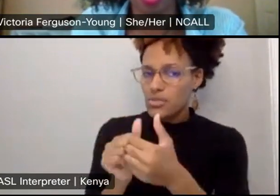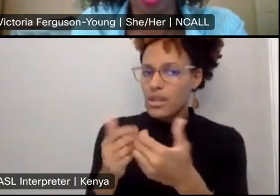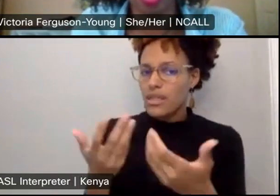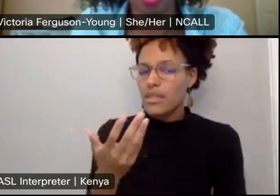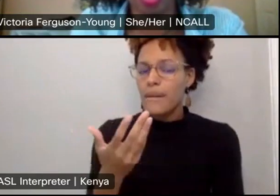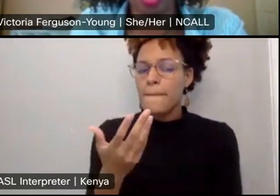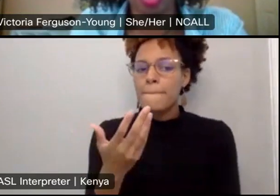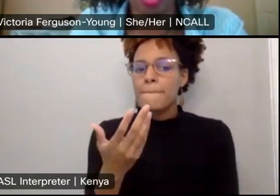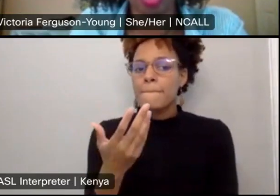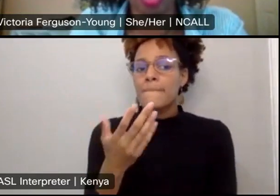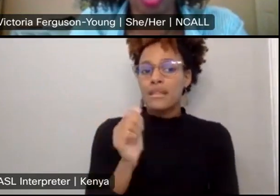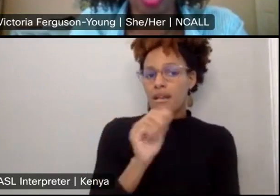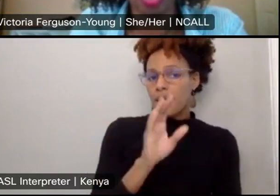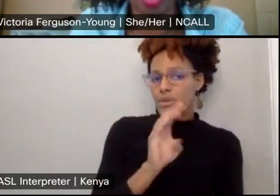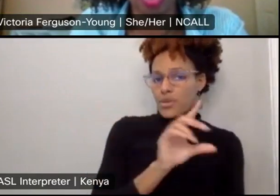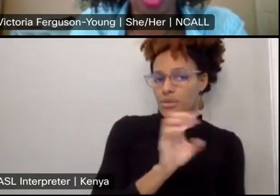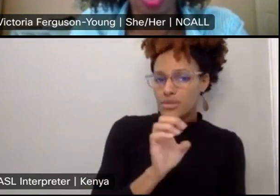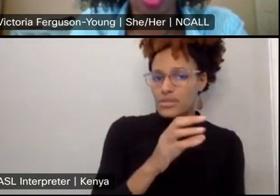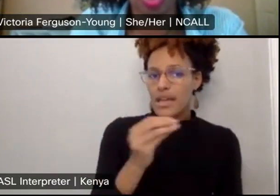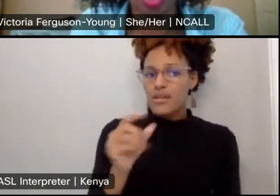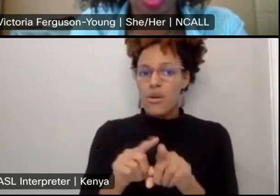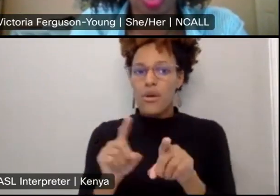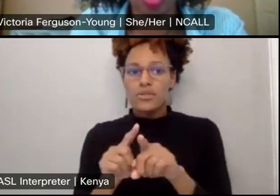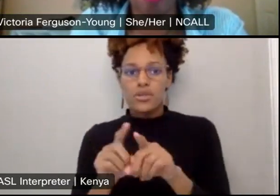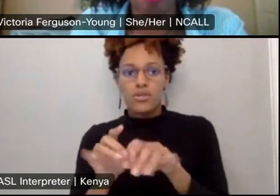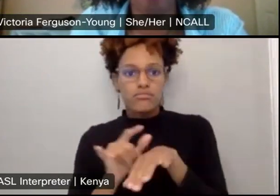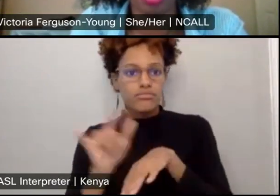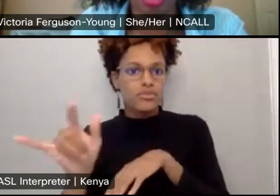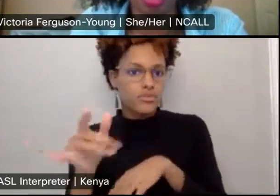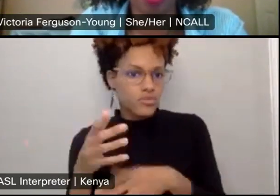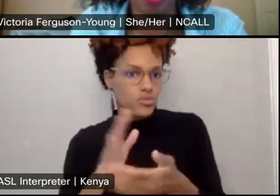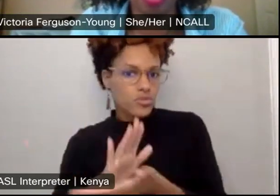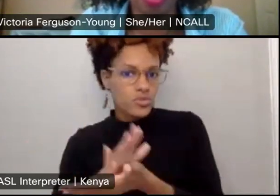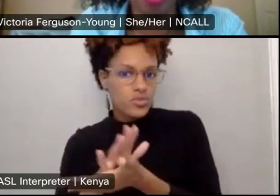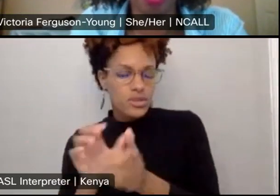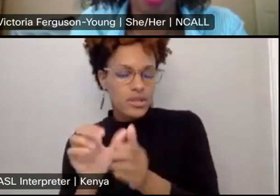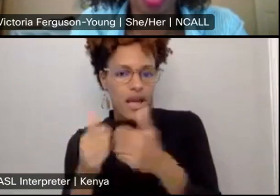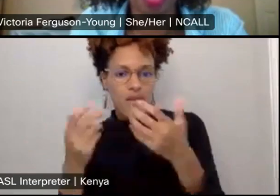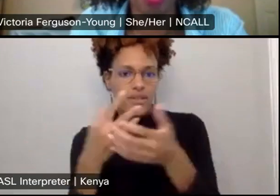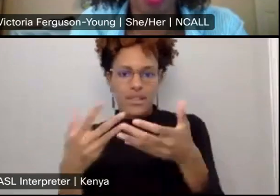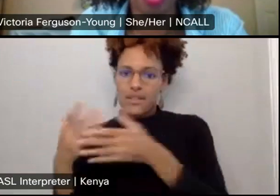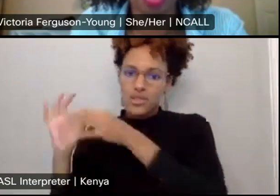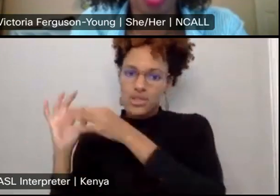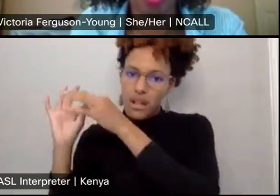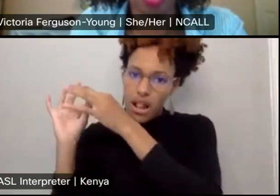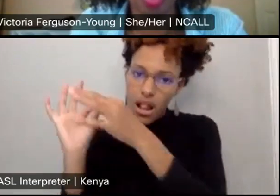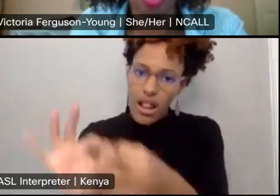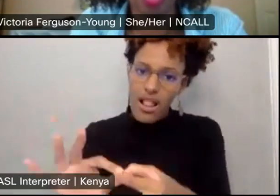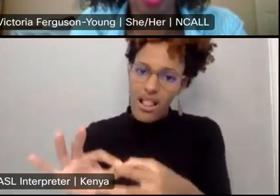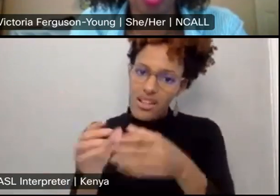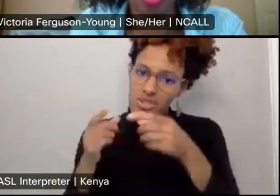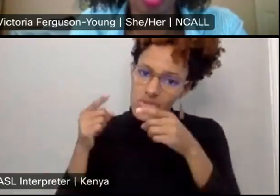Yep. that abuse and like the boarding schools and how it's just trickling down through the generations and